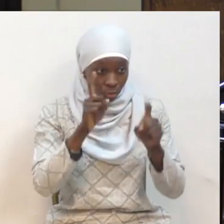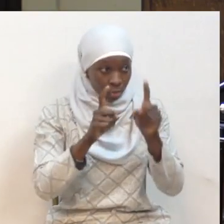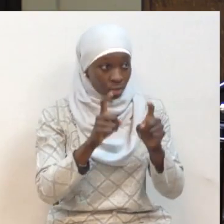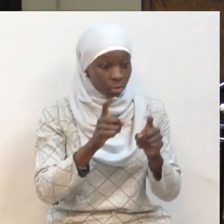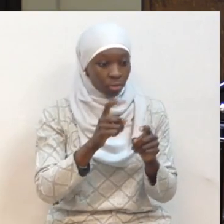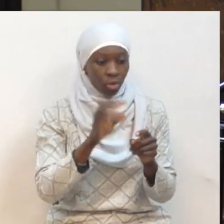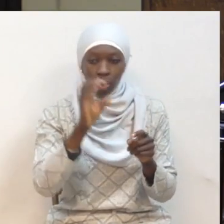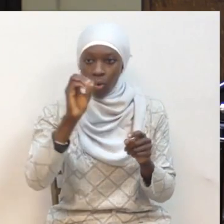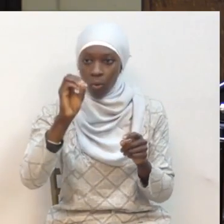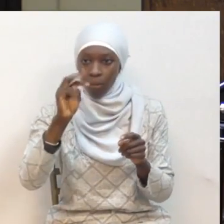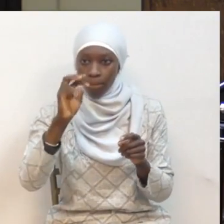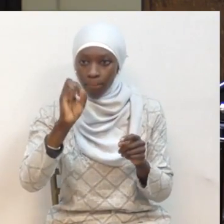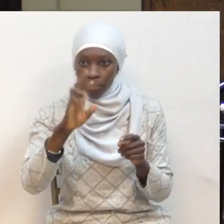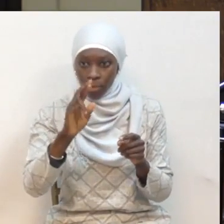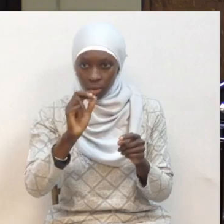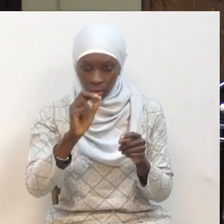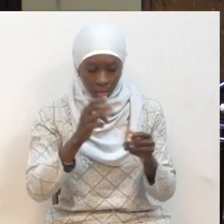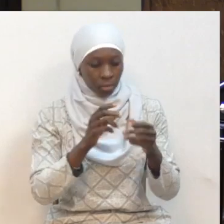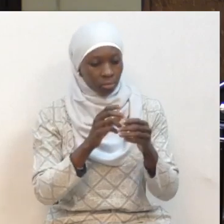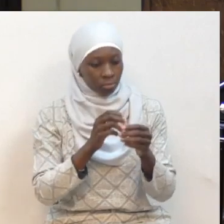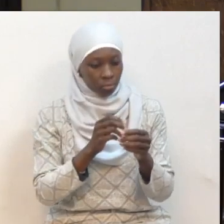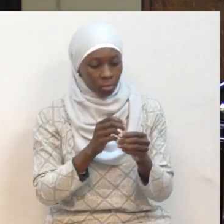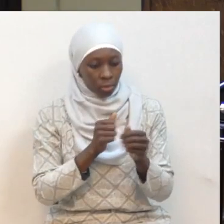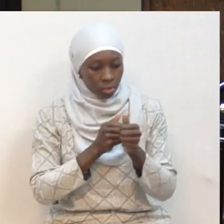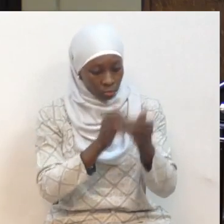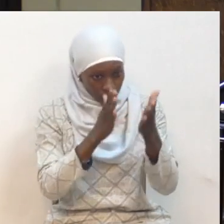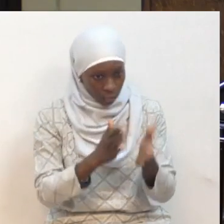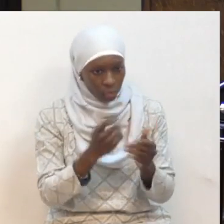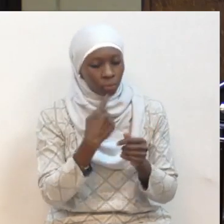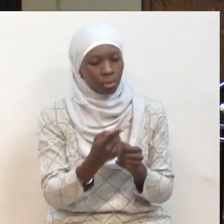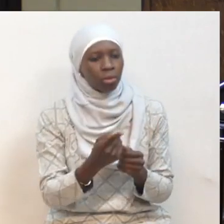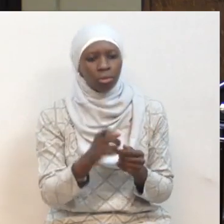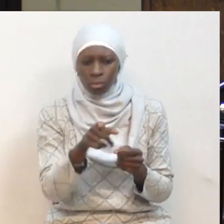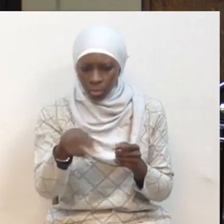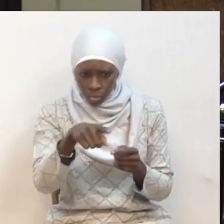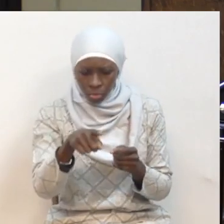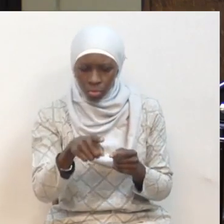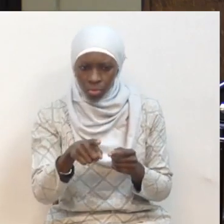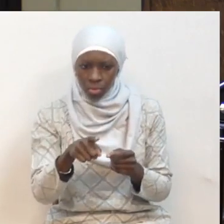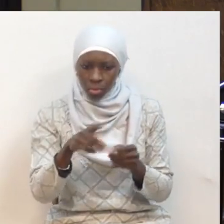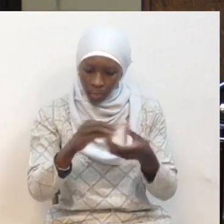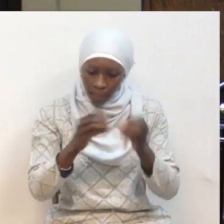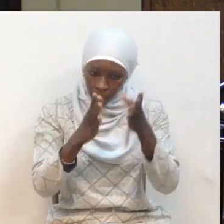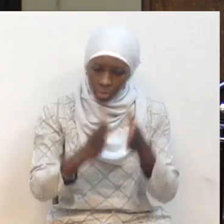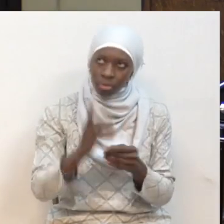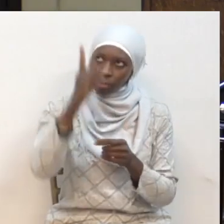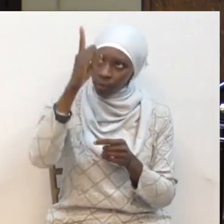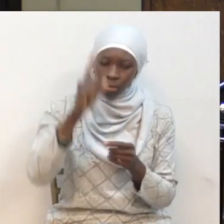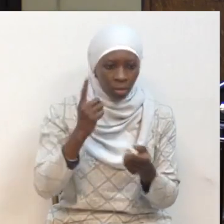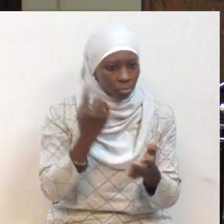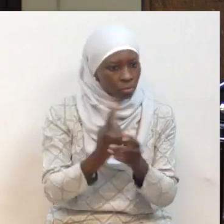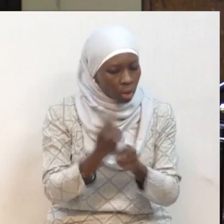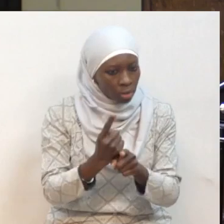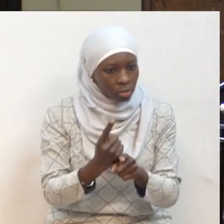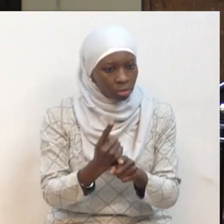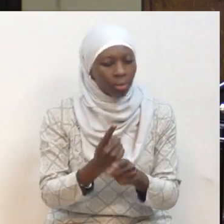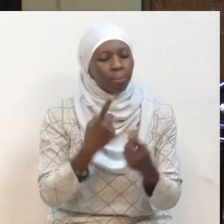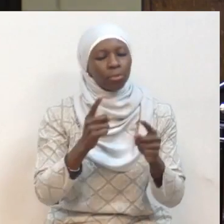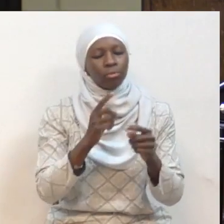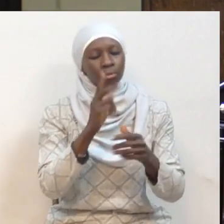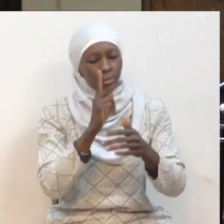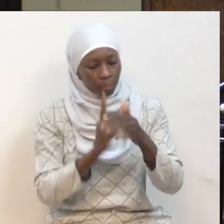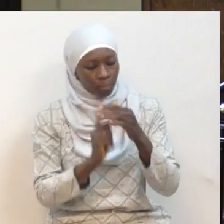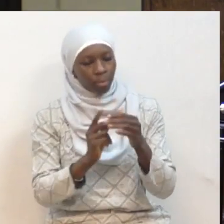Allah? Awalasta Rasulallah? And the Prophet sallallahu alayhi wa sallam, very humbly and very simply says, yes, I